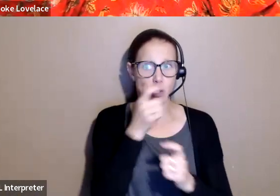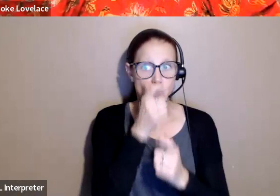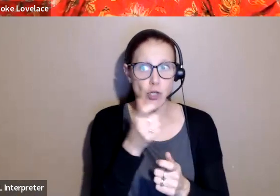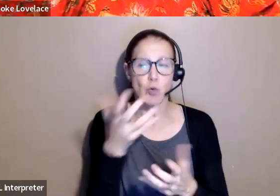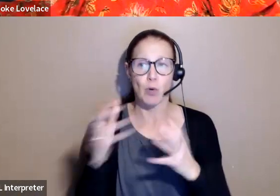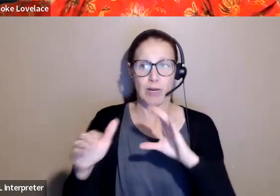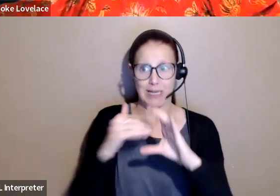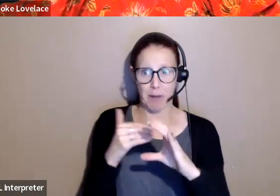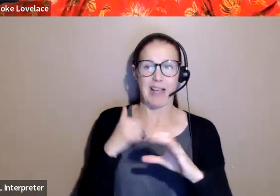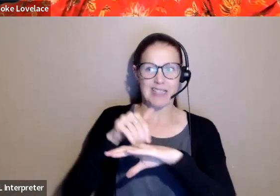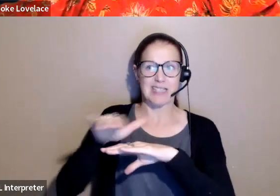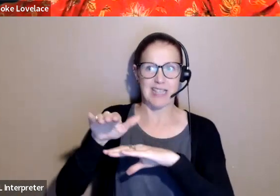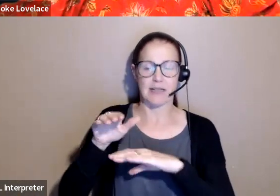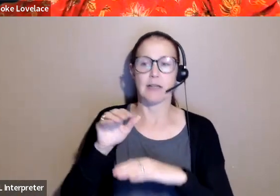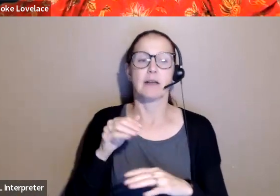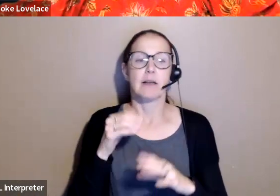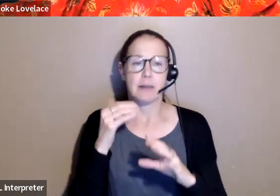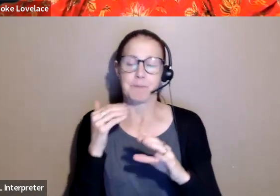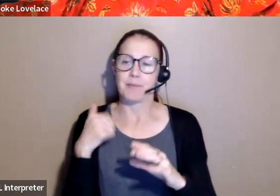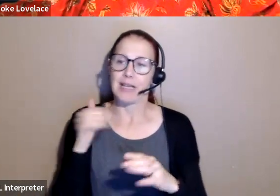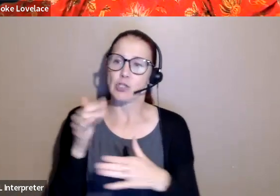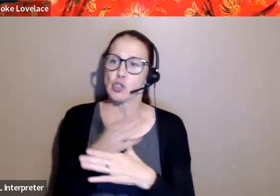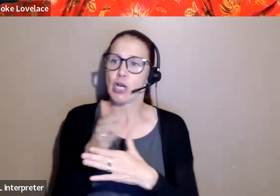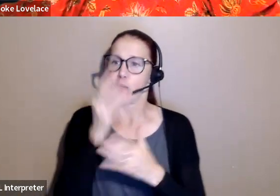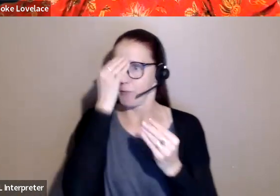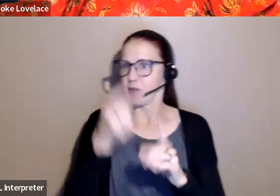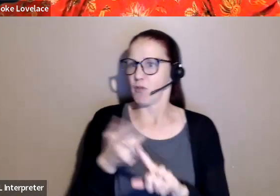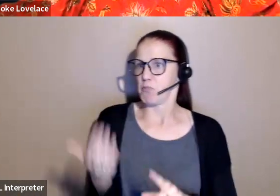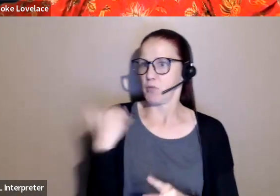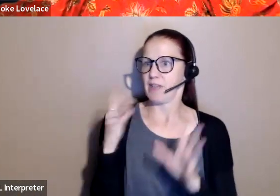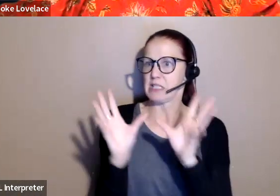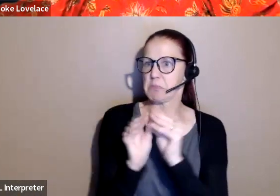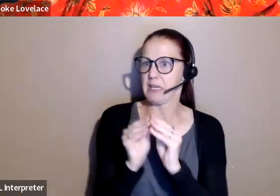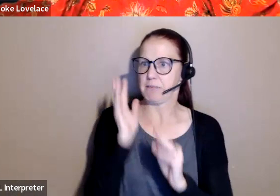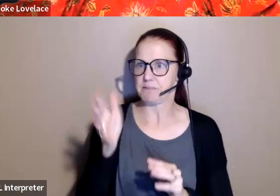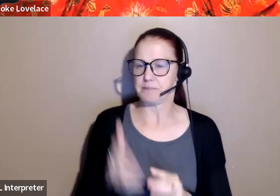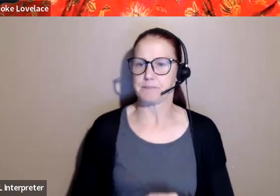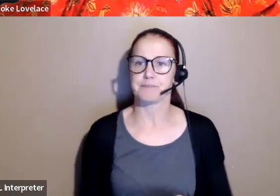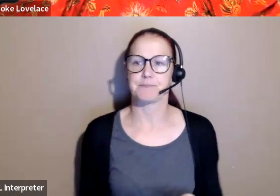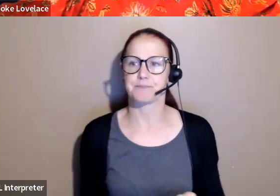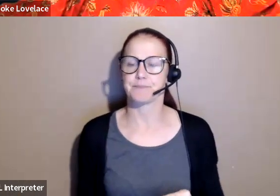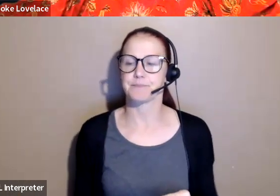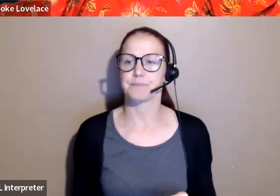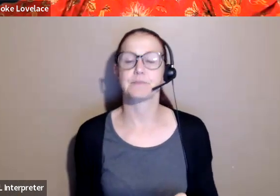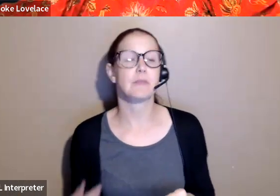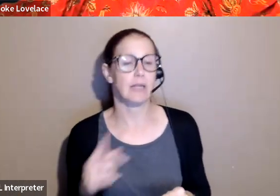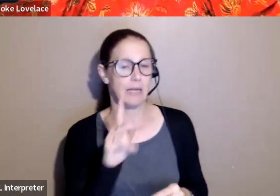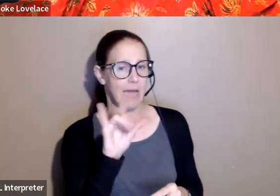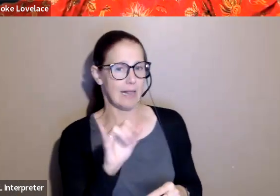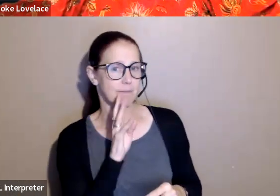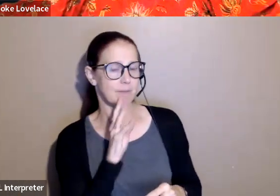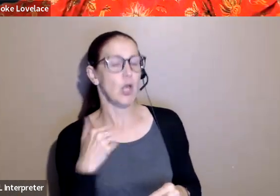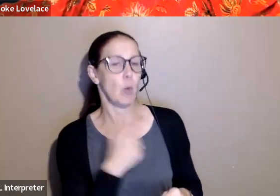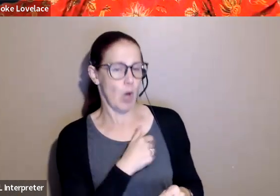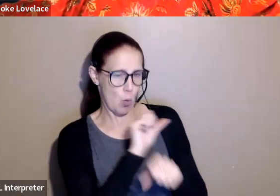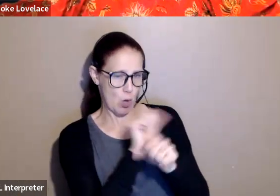that email address. I can definitely share some stuff from our previous meeting, but thank you. Yeah, and we are definitely working with